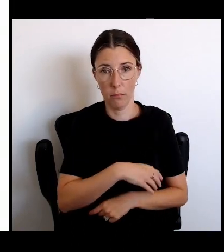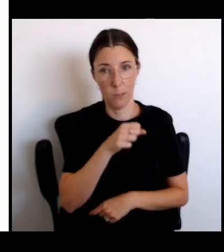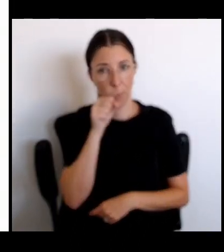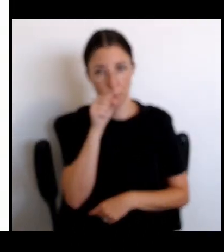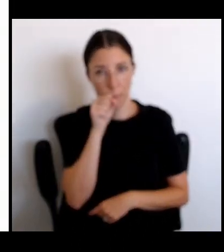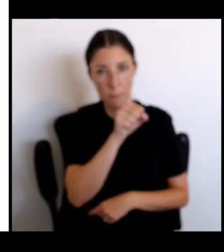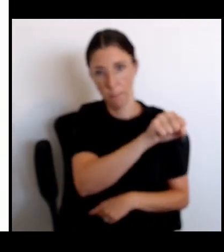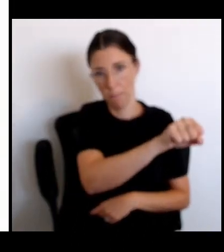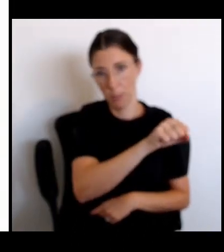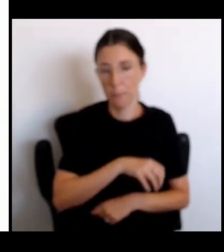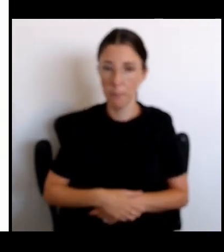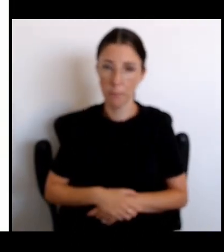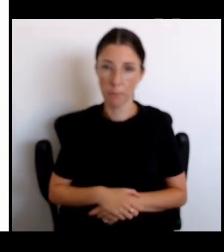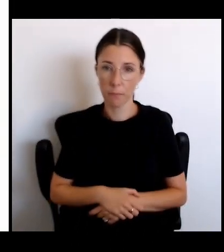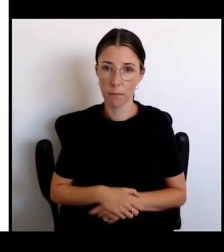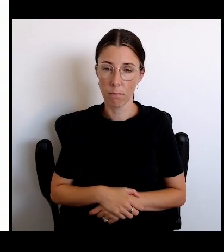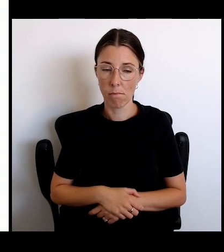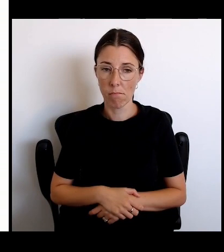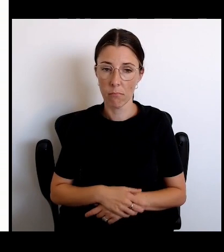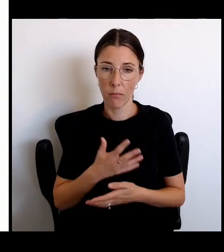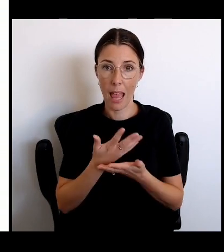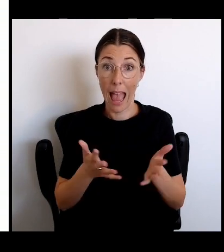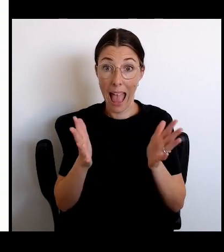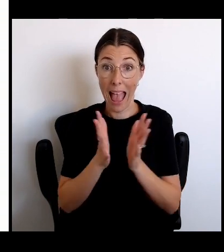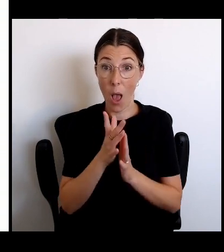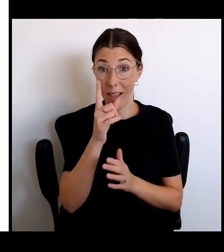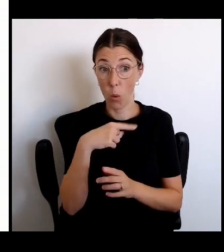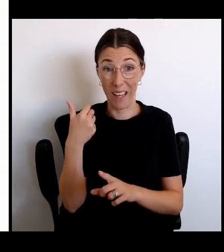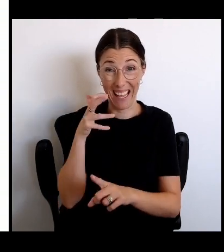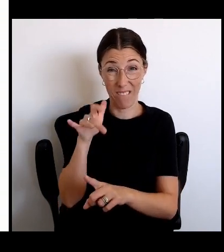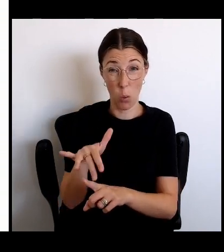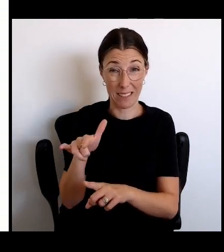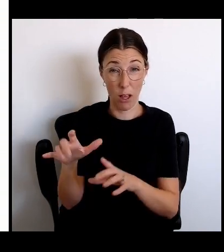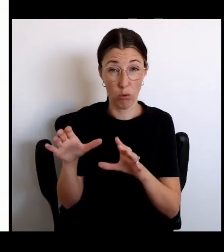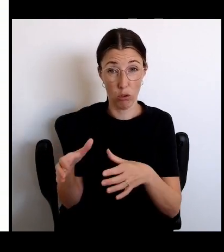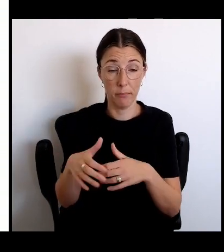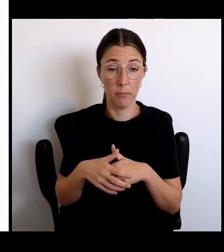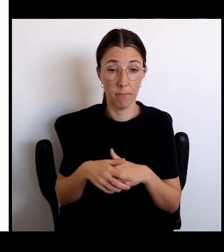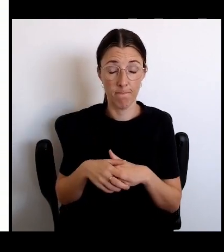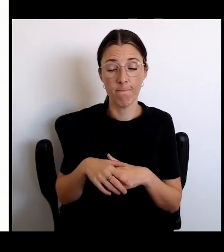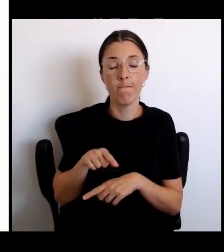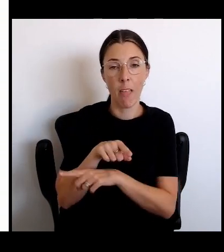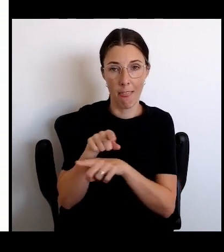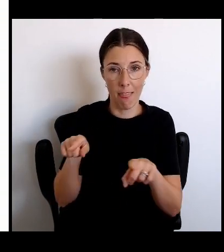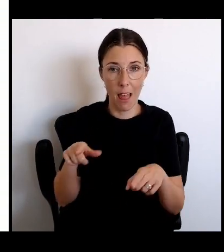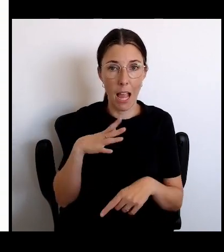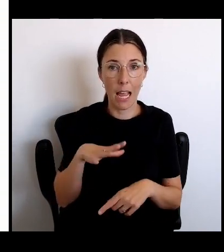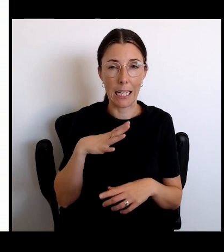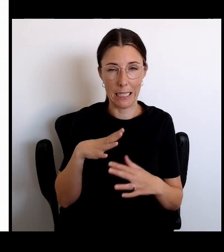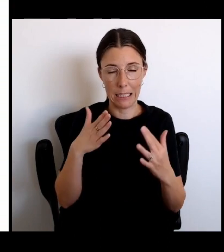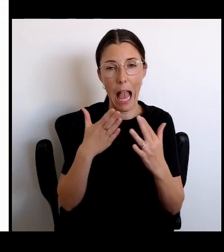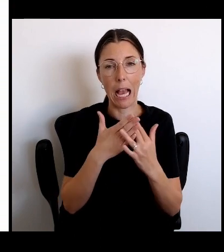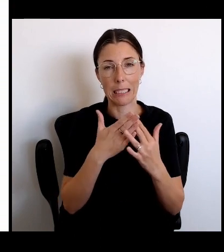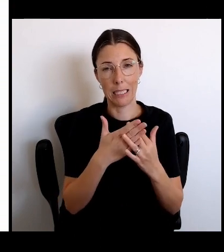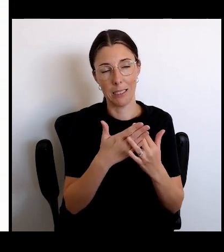So how can we influence experimenters? They definitely need access to good fact-based information